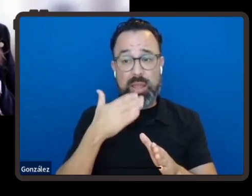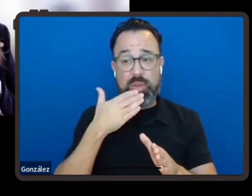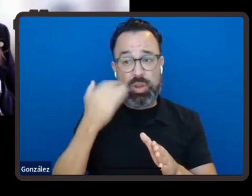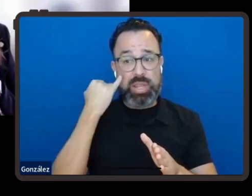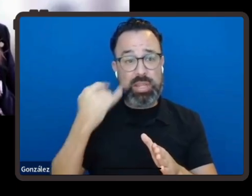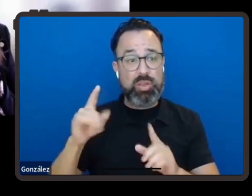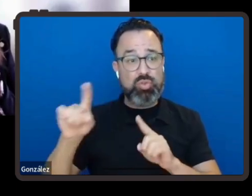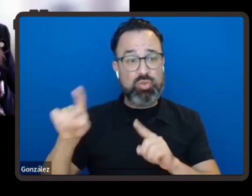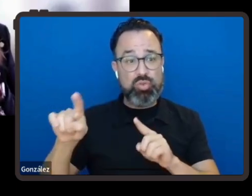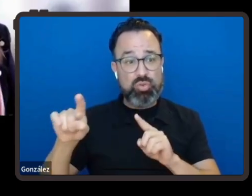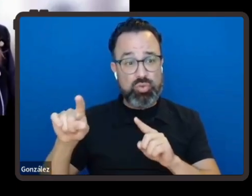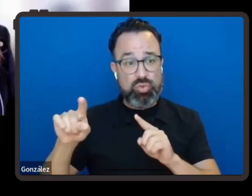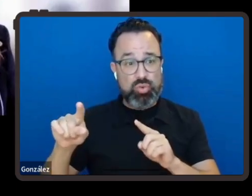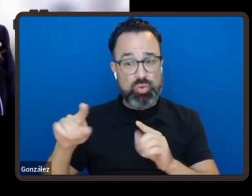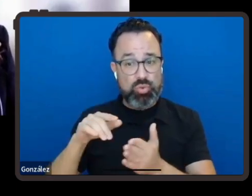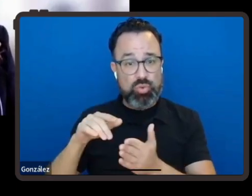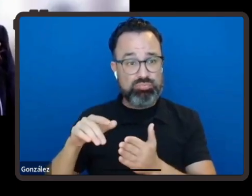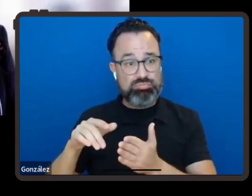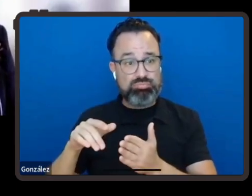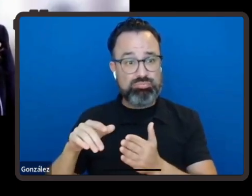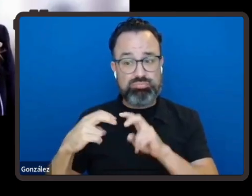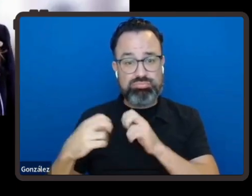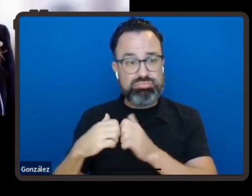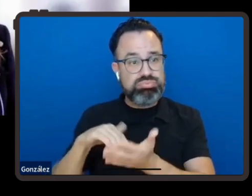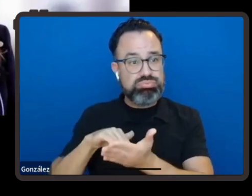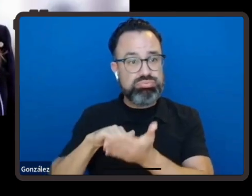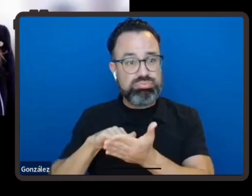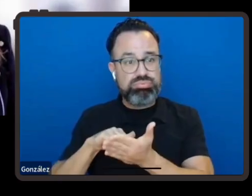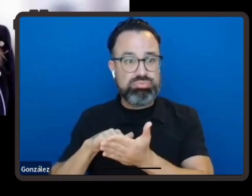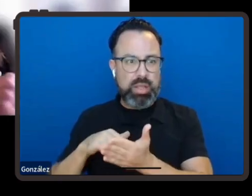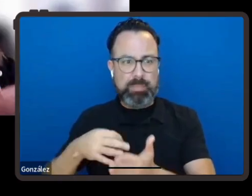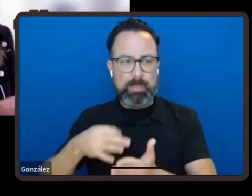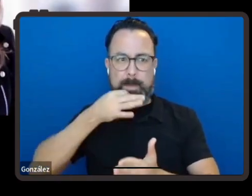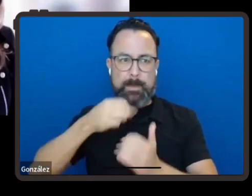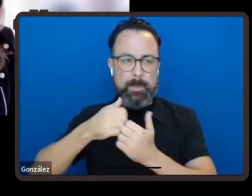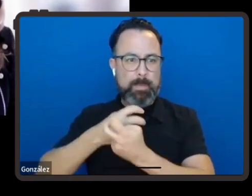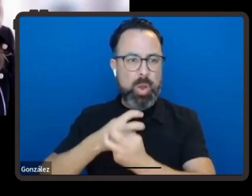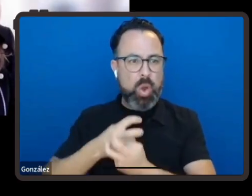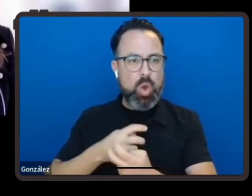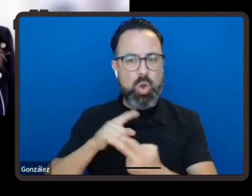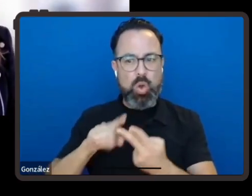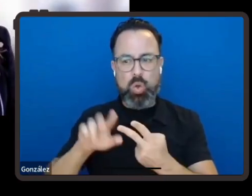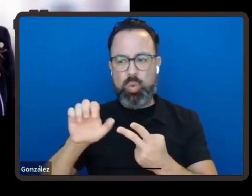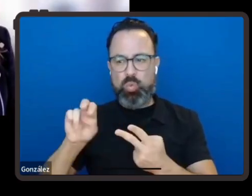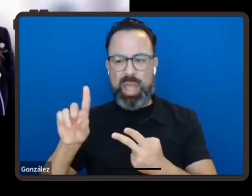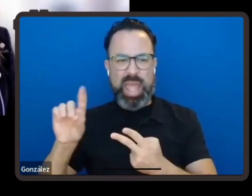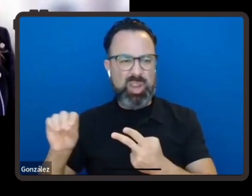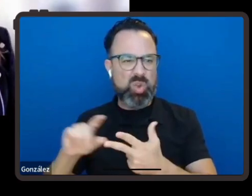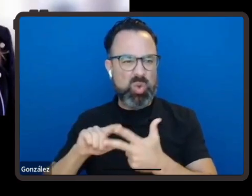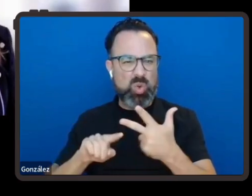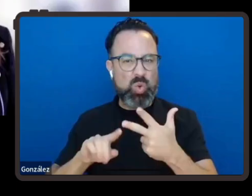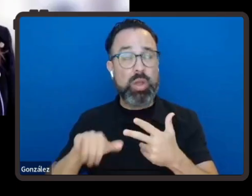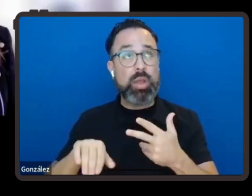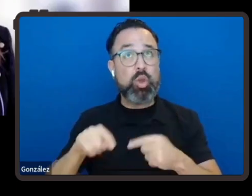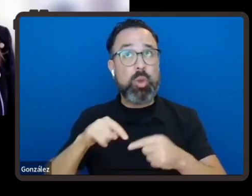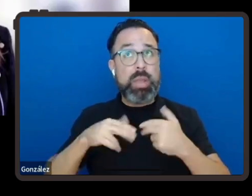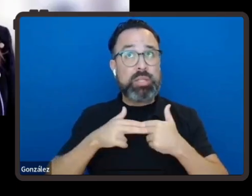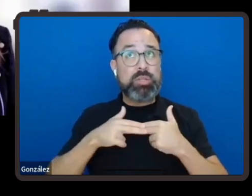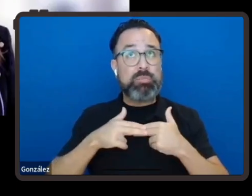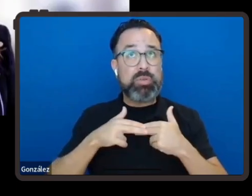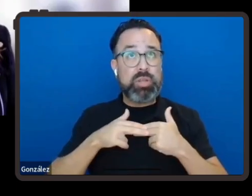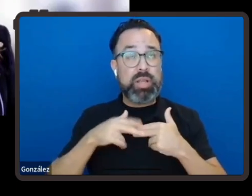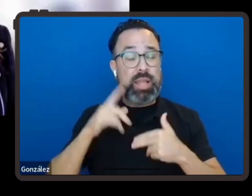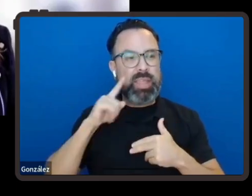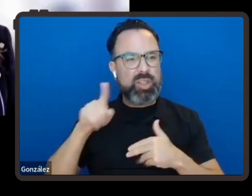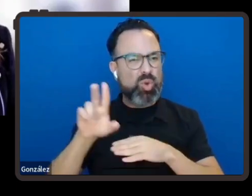bone expertise, that has bone expertise. Going back to my slides, I think the bisophosphates, so those